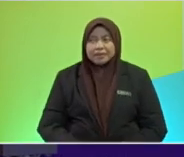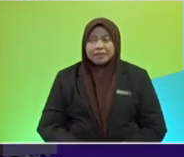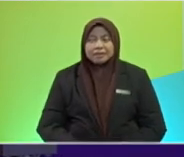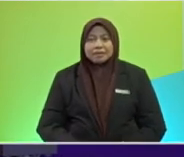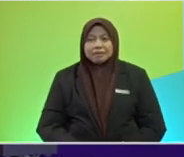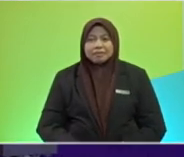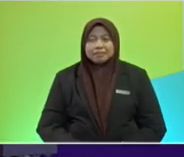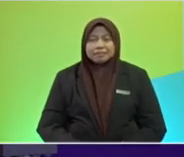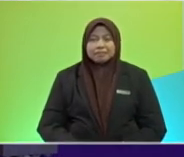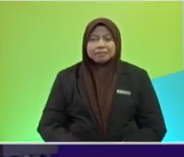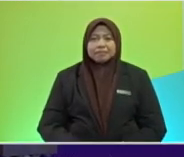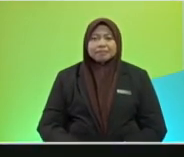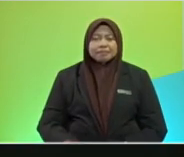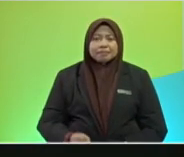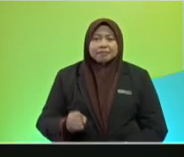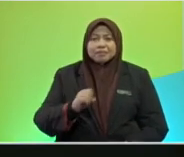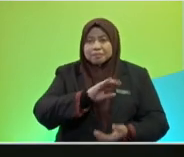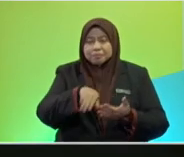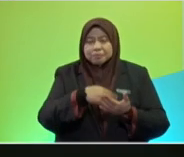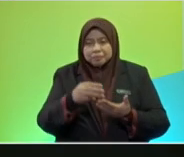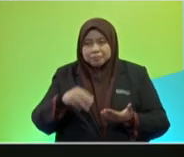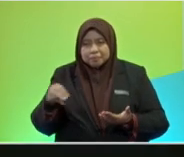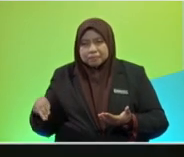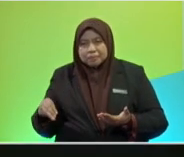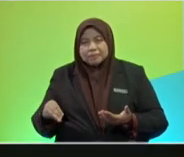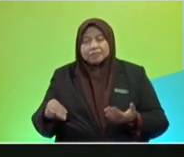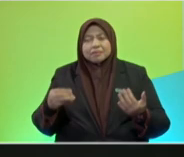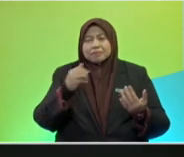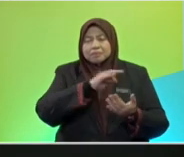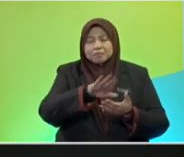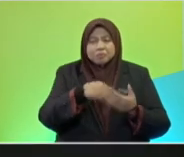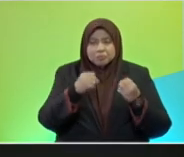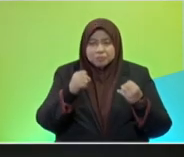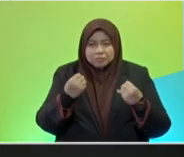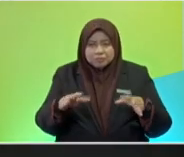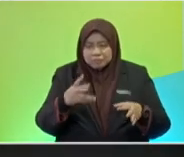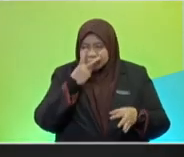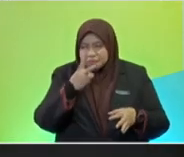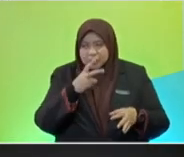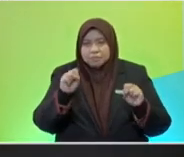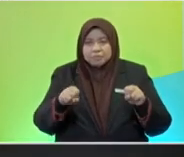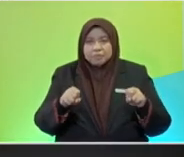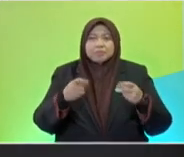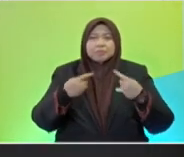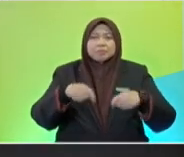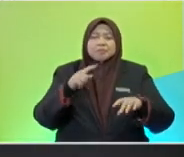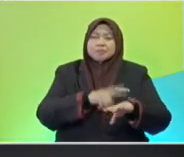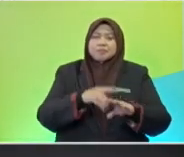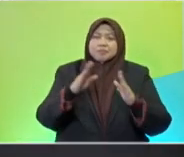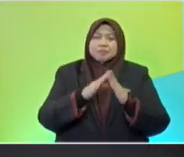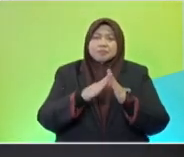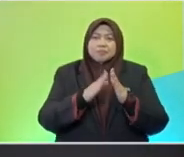Ah, okay. So Sean and everyone at home, so now you have seen with your eyes and you should try this at home. The difference,